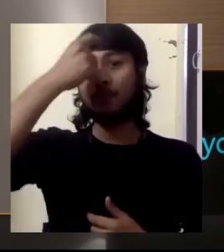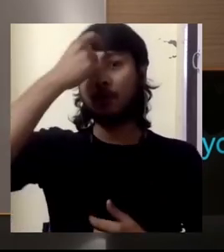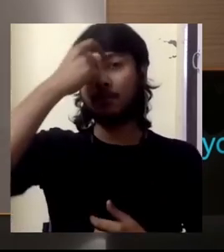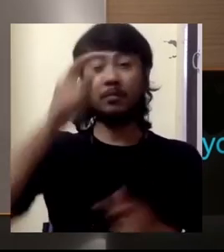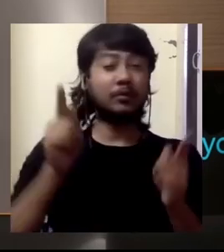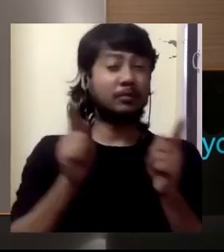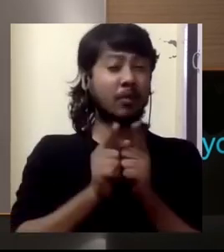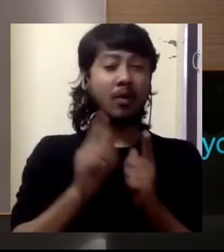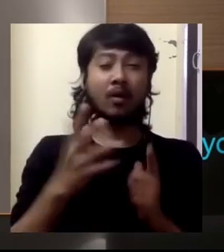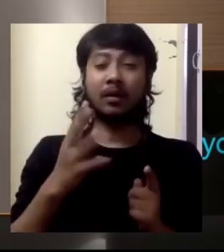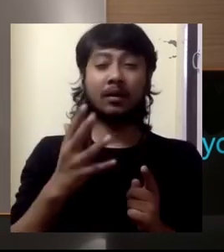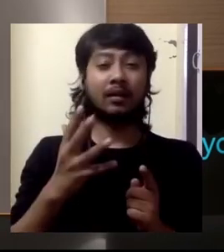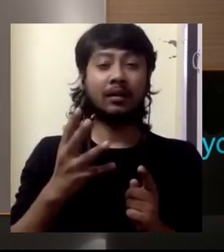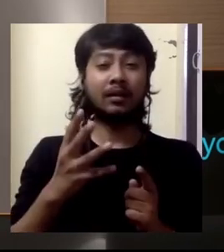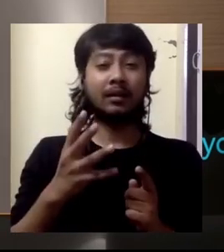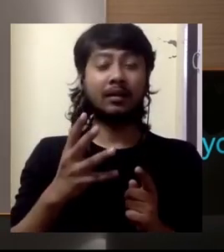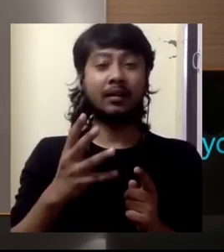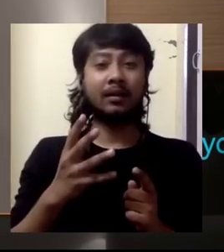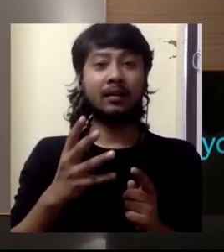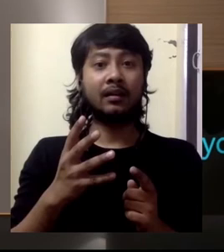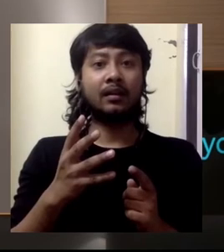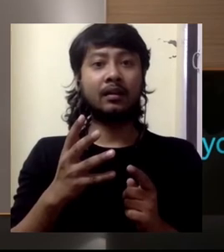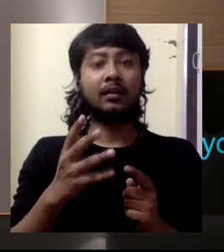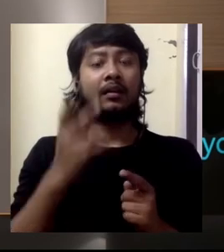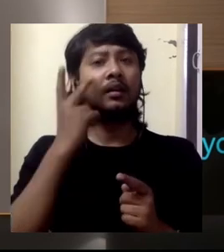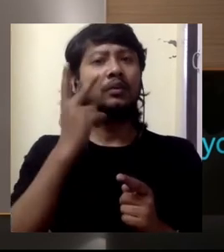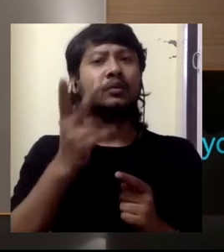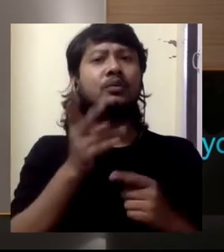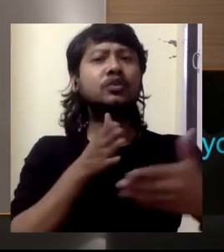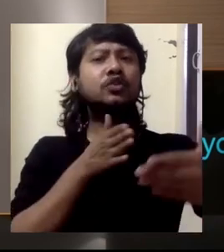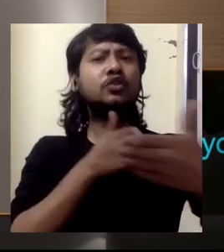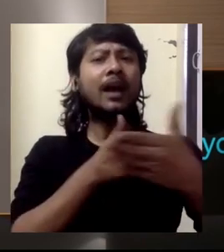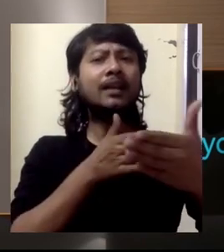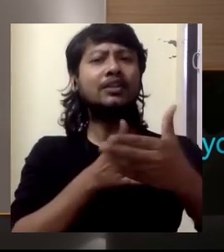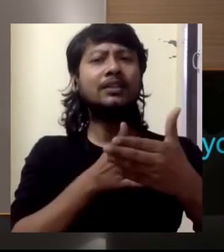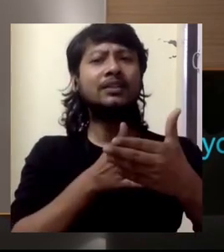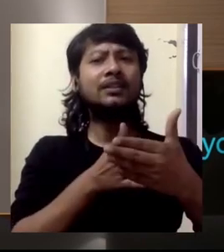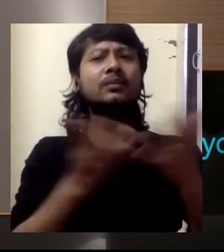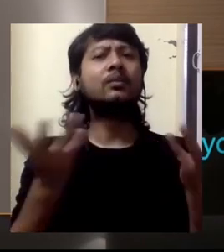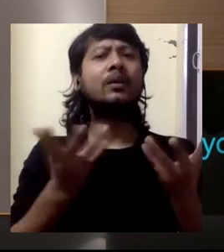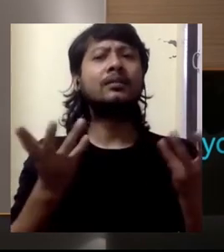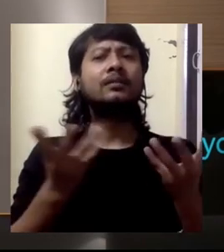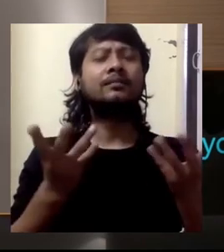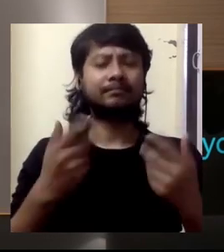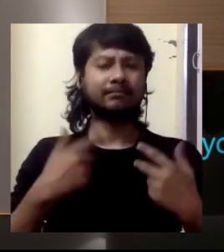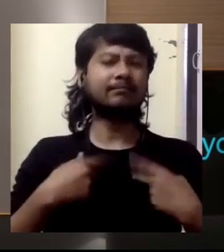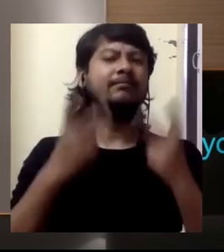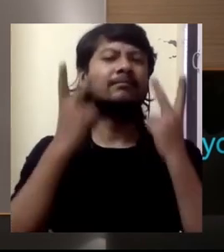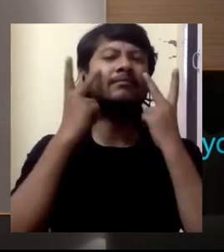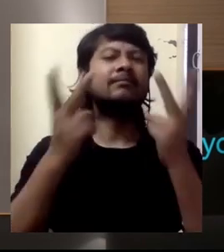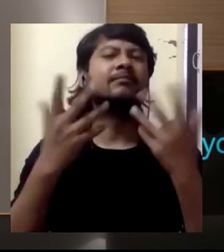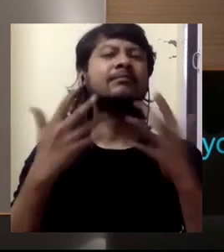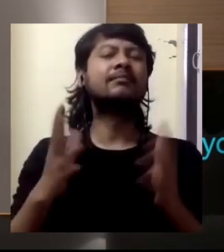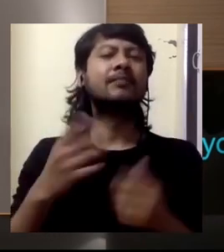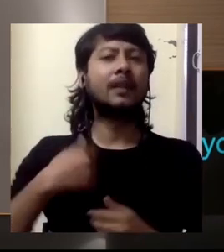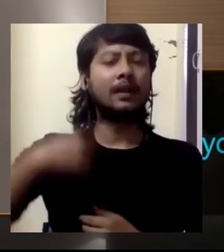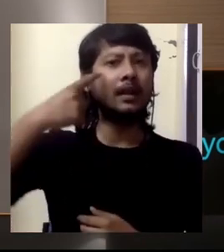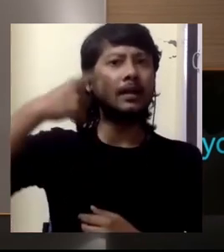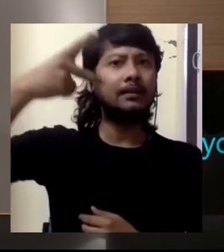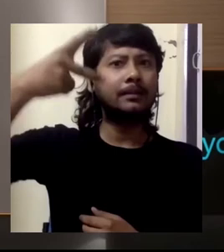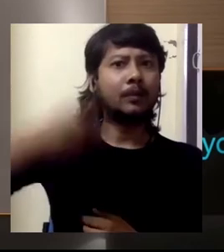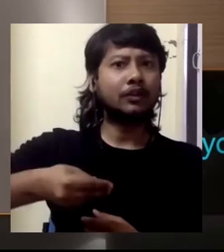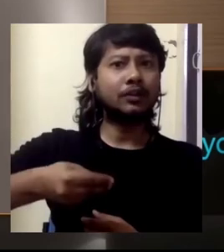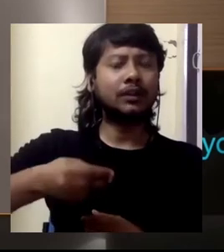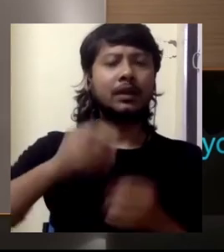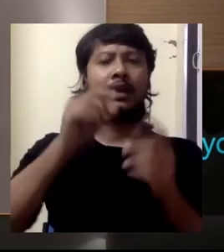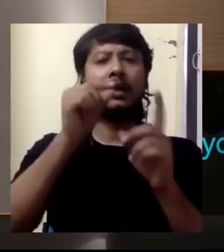simple challenges that we face when we actually go through that, I have seen depression, psychosis,